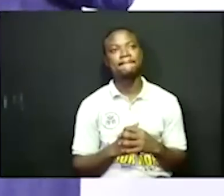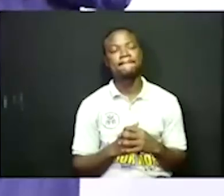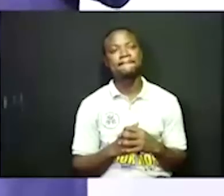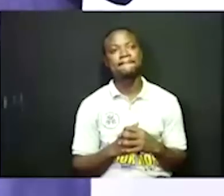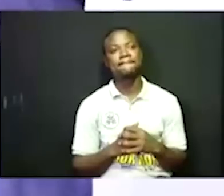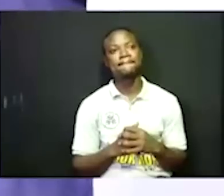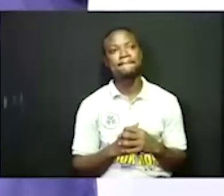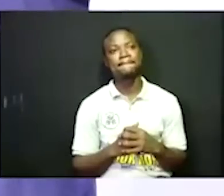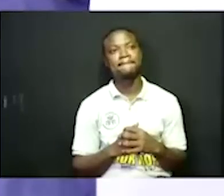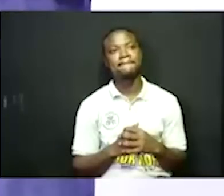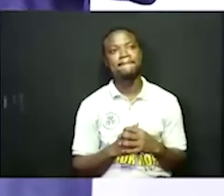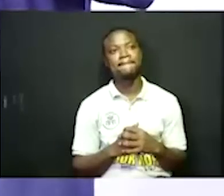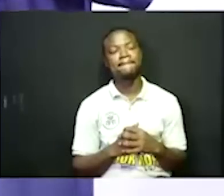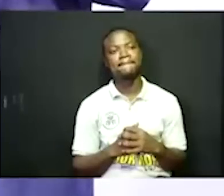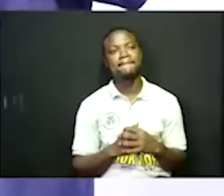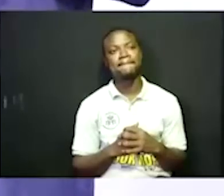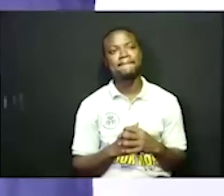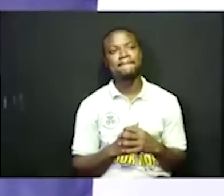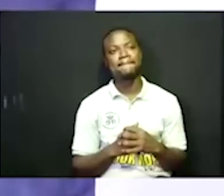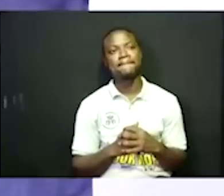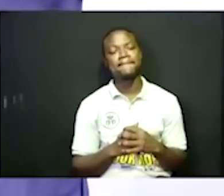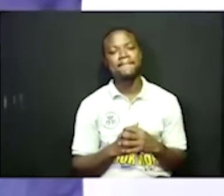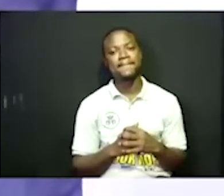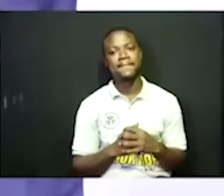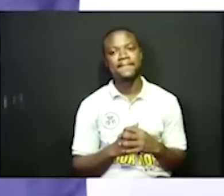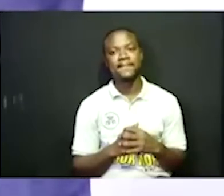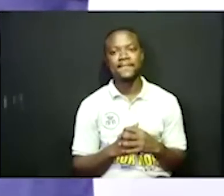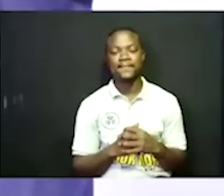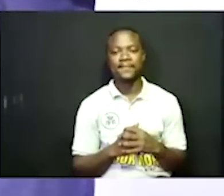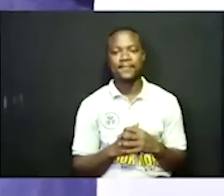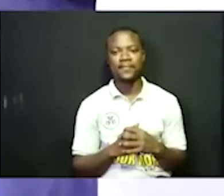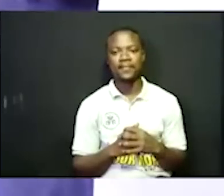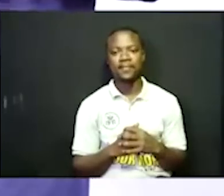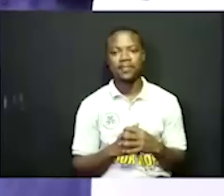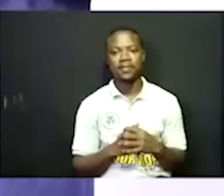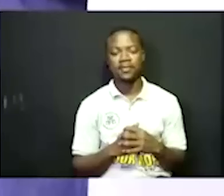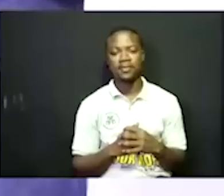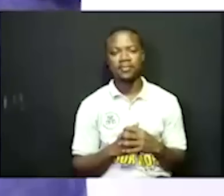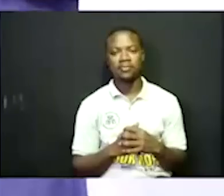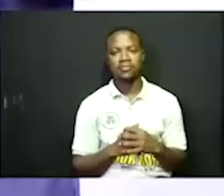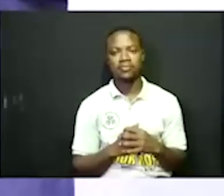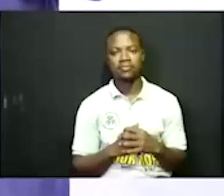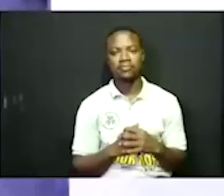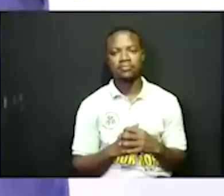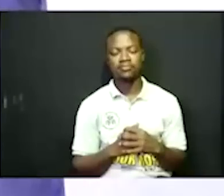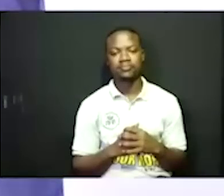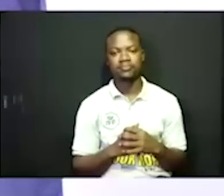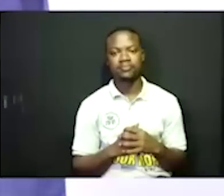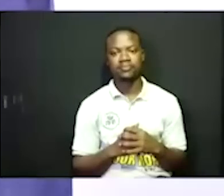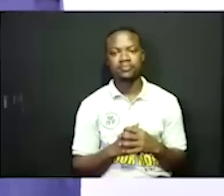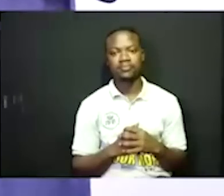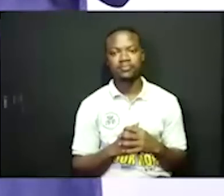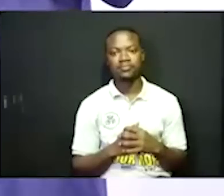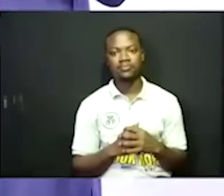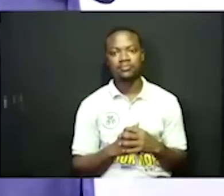and then numb, Lord, a crying so. I send it to me, too, more, and your war, and a war from them, will be, and all the other body, and way, and try you, you